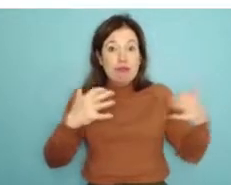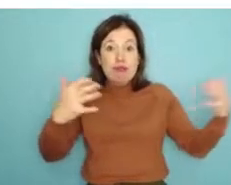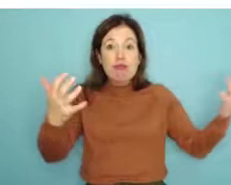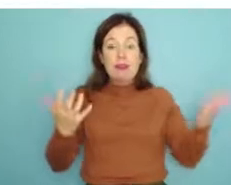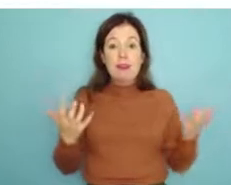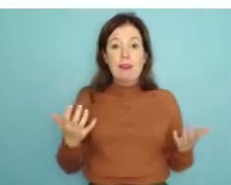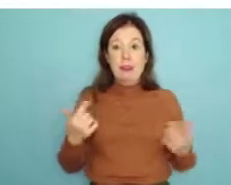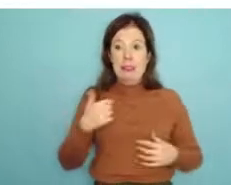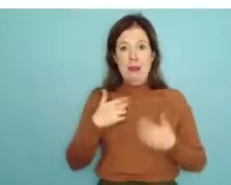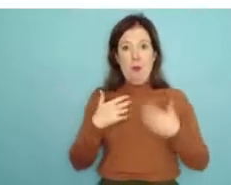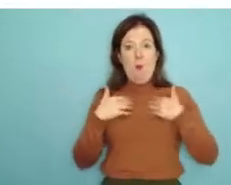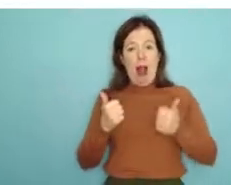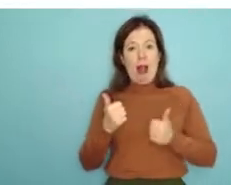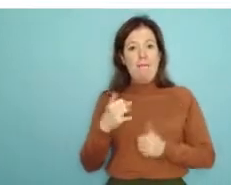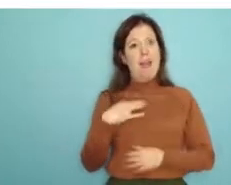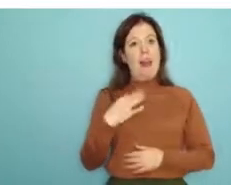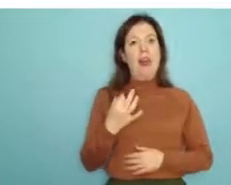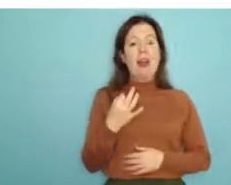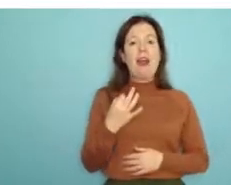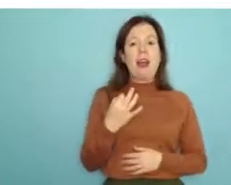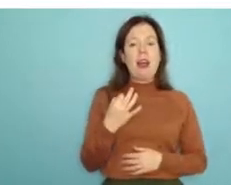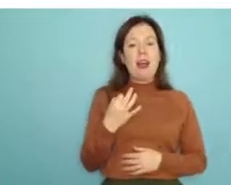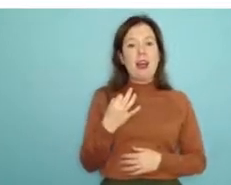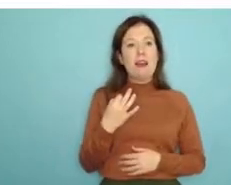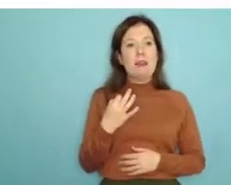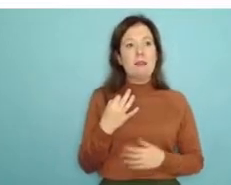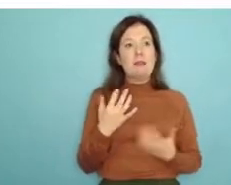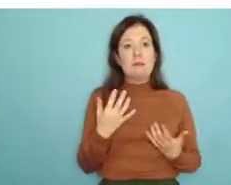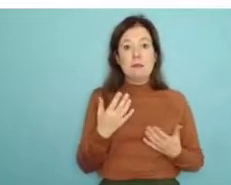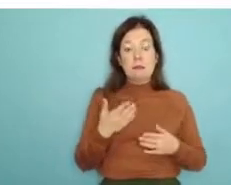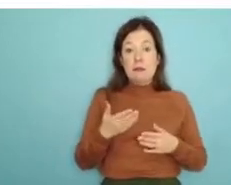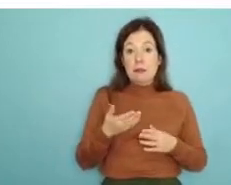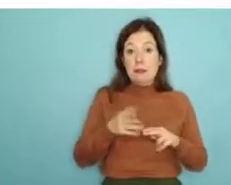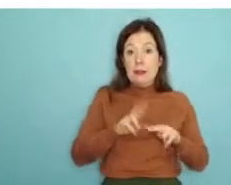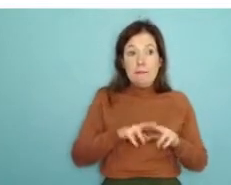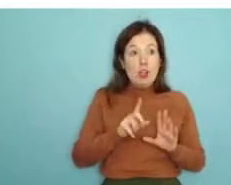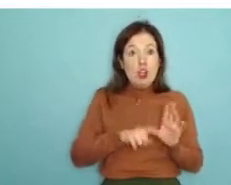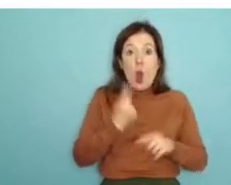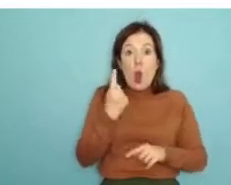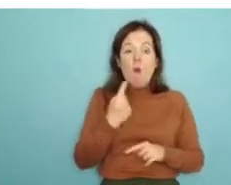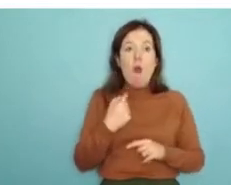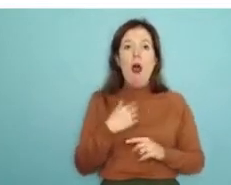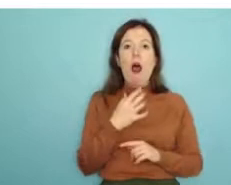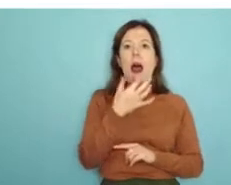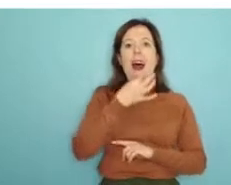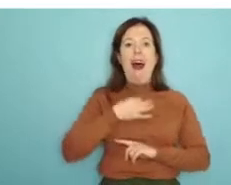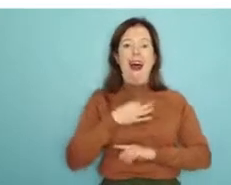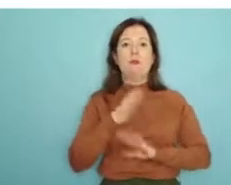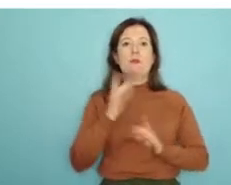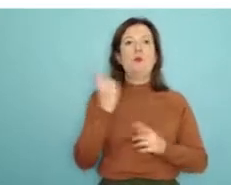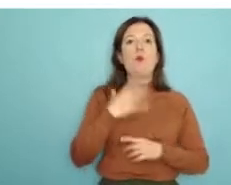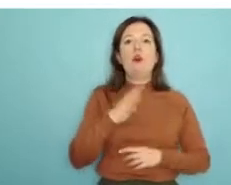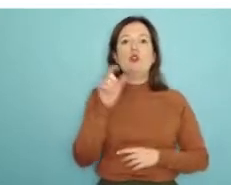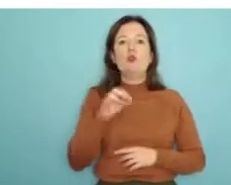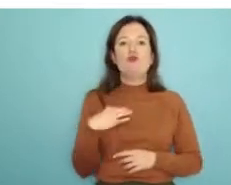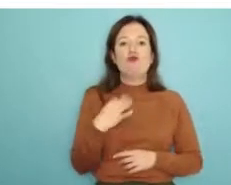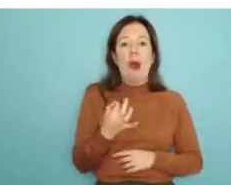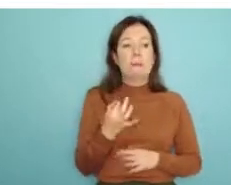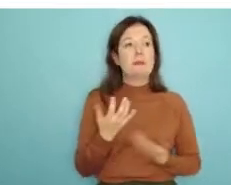had I not challenged myself to be a student rep or even challenged myself to deliver that speech, then I wouldn't have